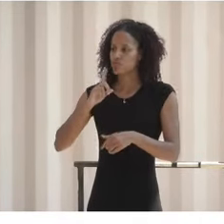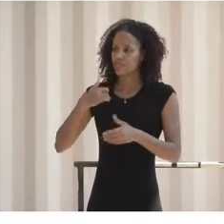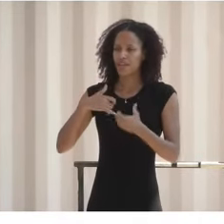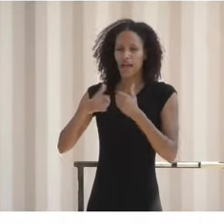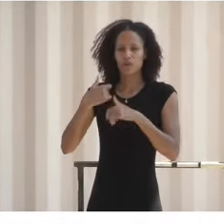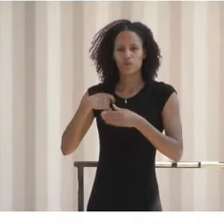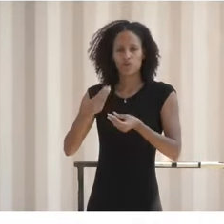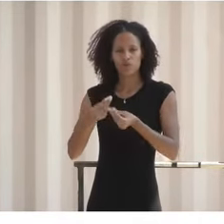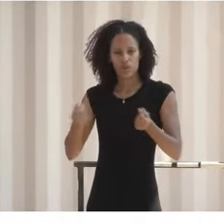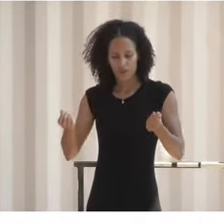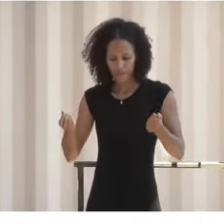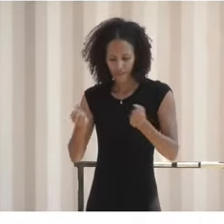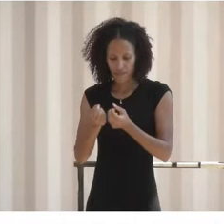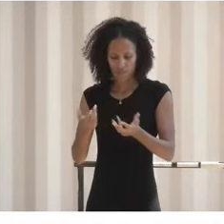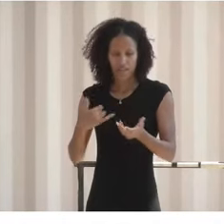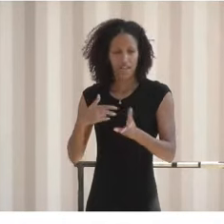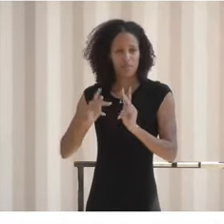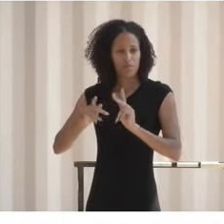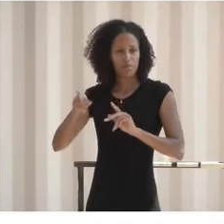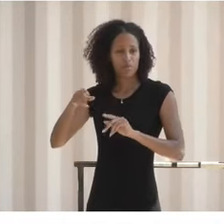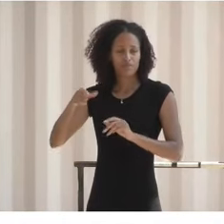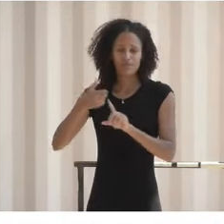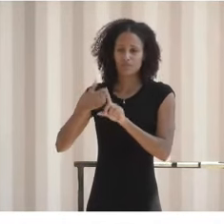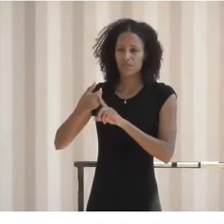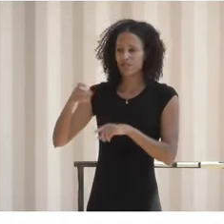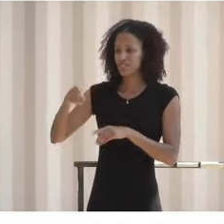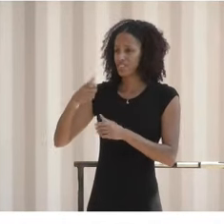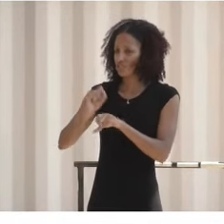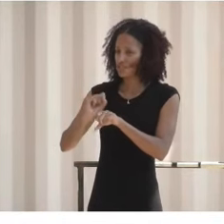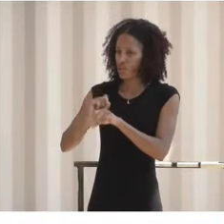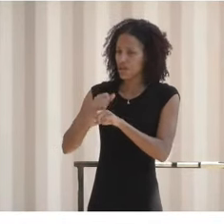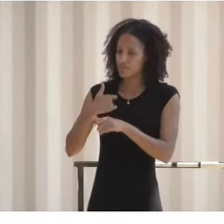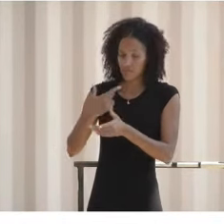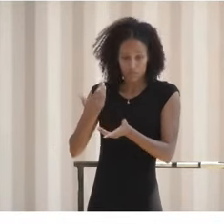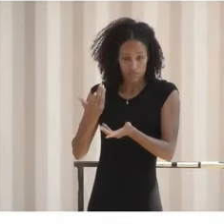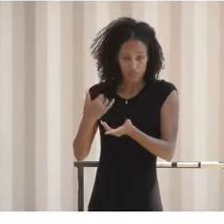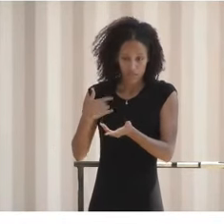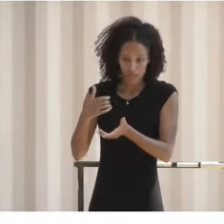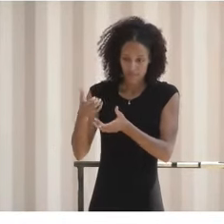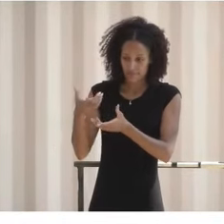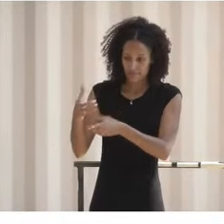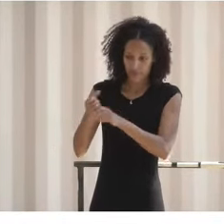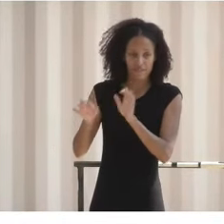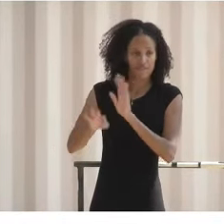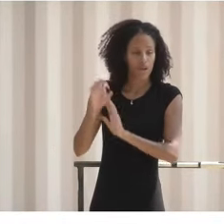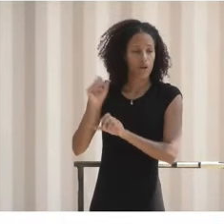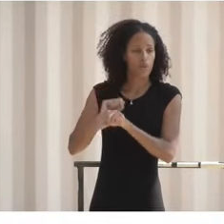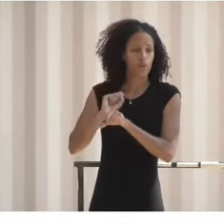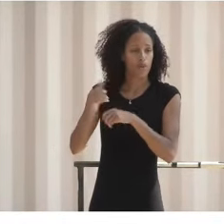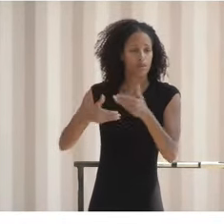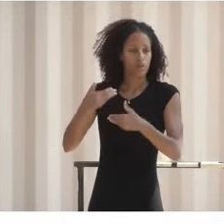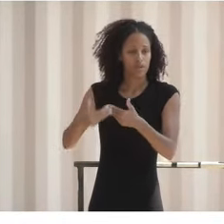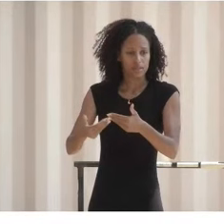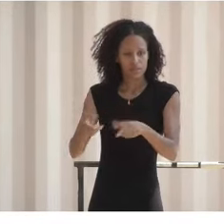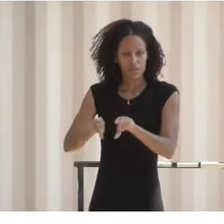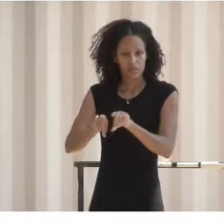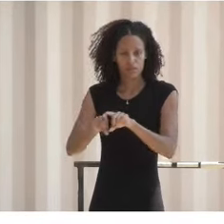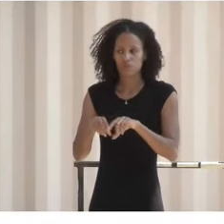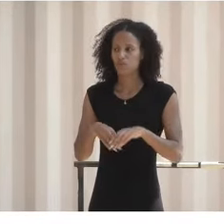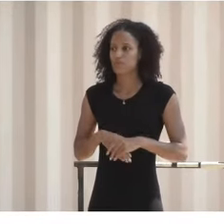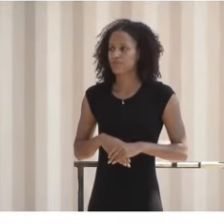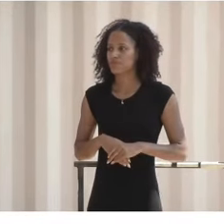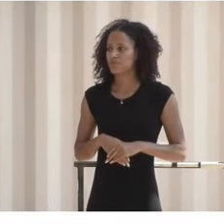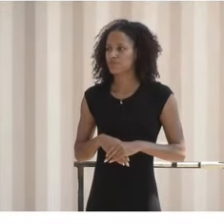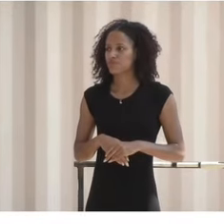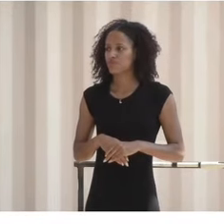they contain, and people in need of jobs are employed in the process. Ultimately, the lots where these houses once stood are being converted